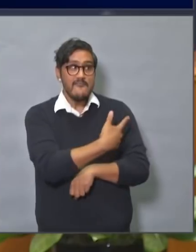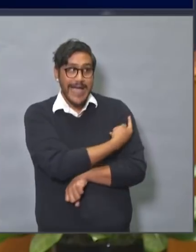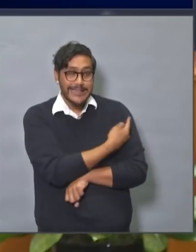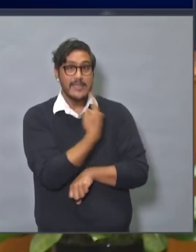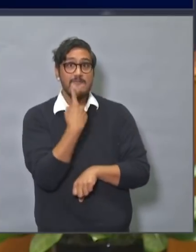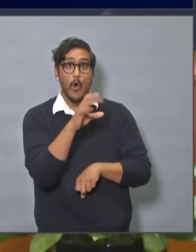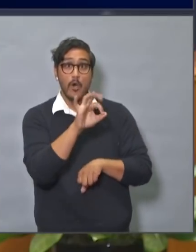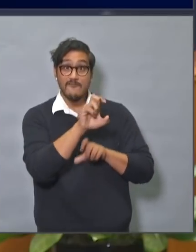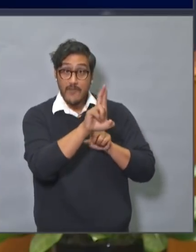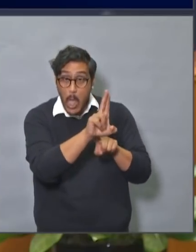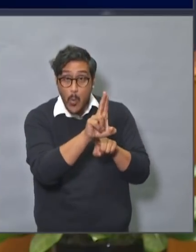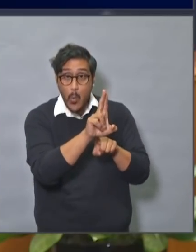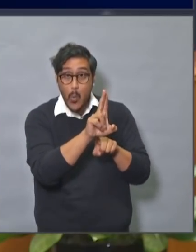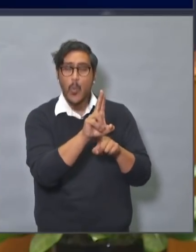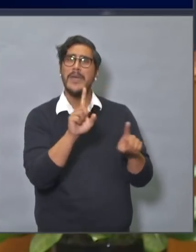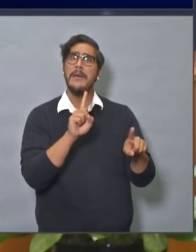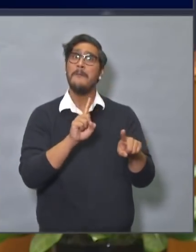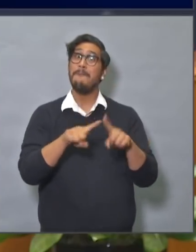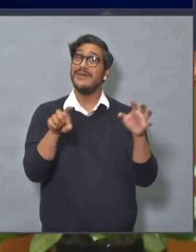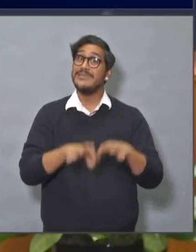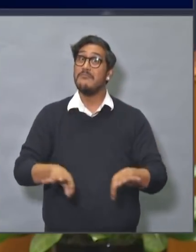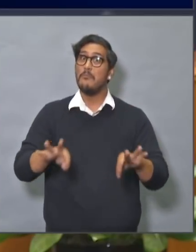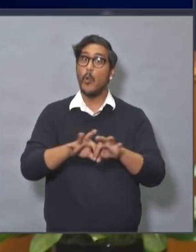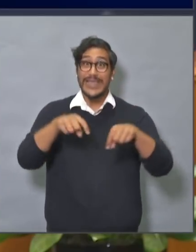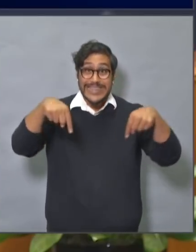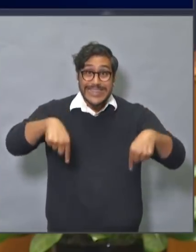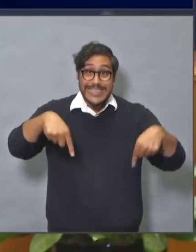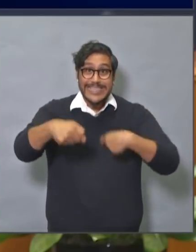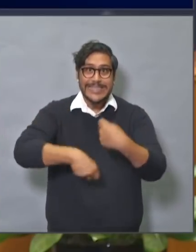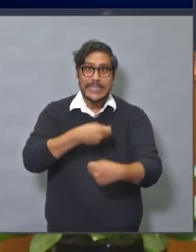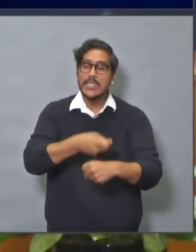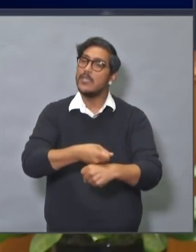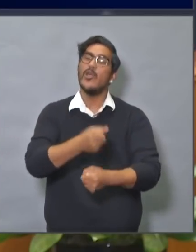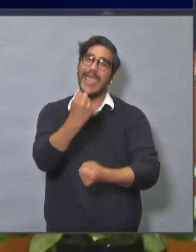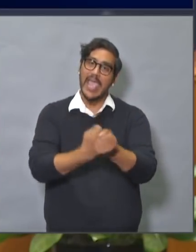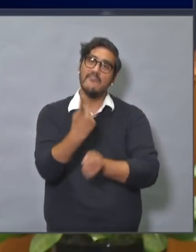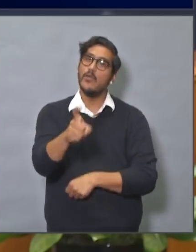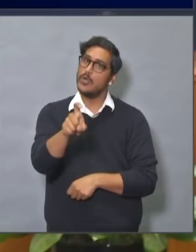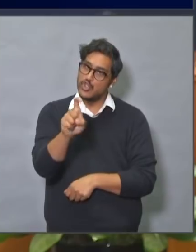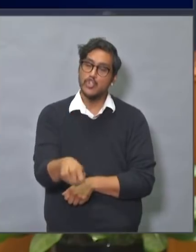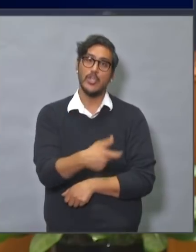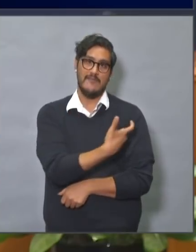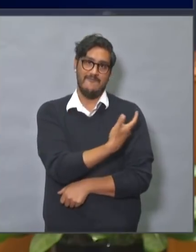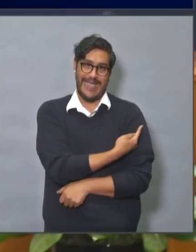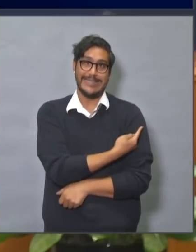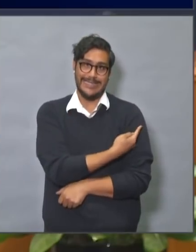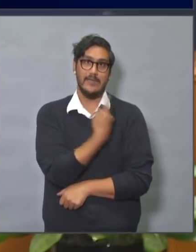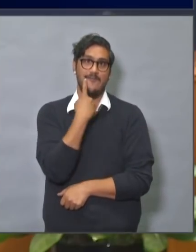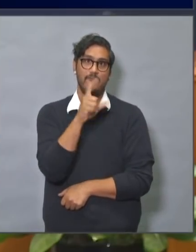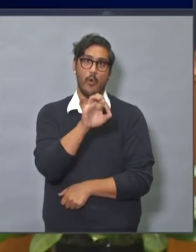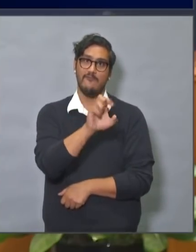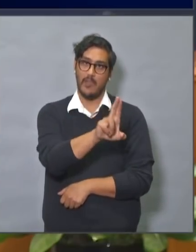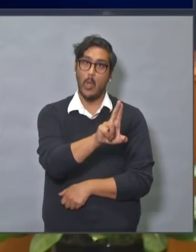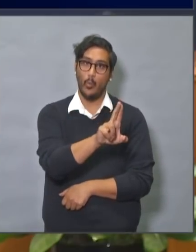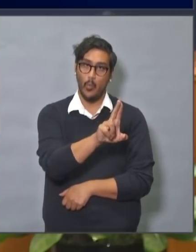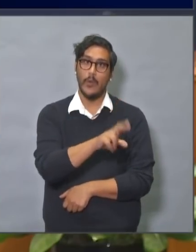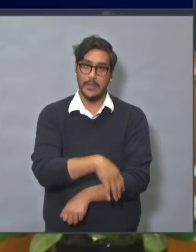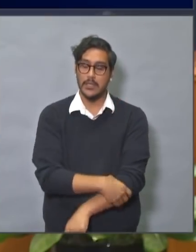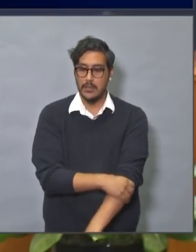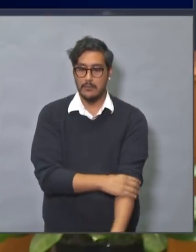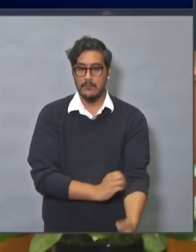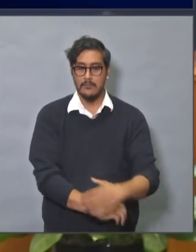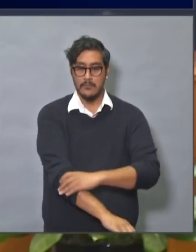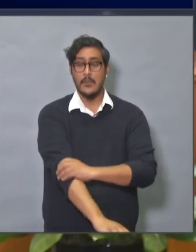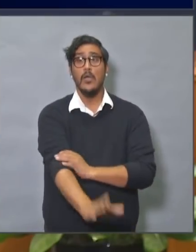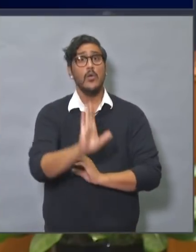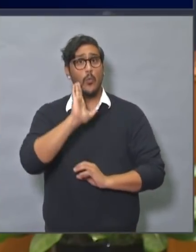but most importantly, this is a year for everyone to get vaccinated. We will be rolling out, both a